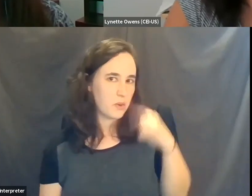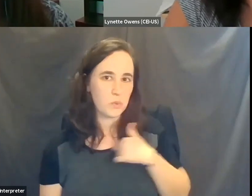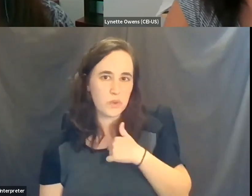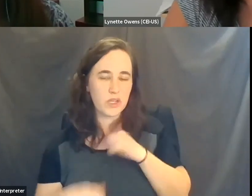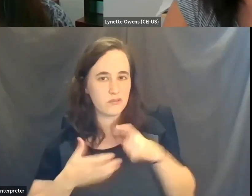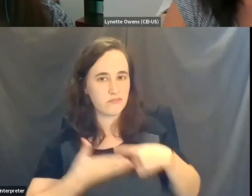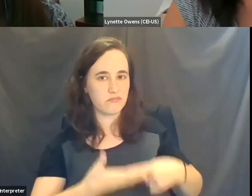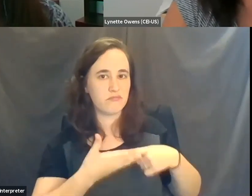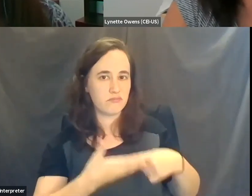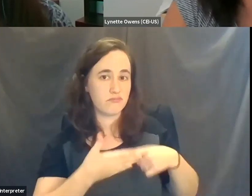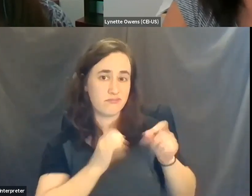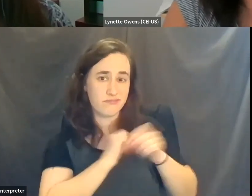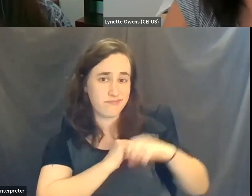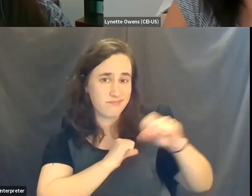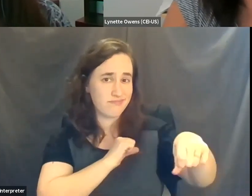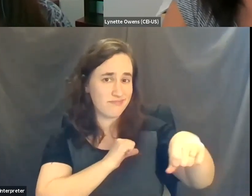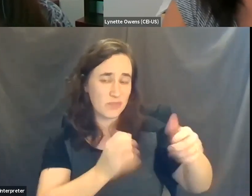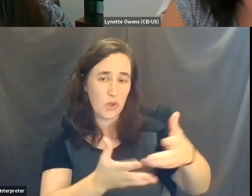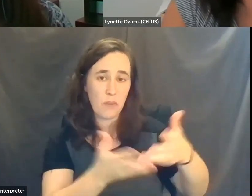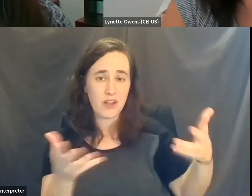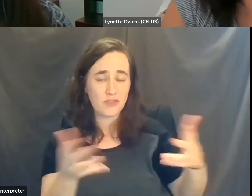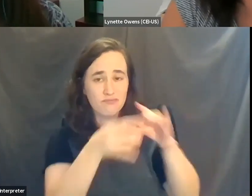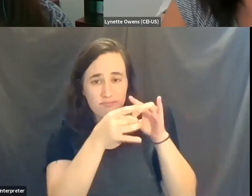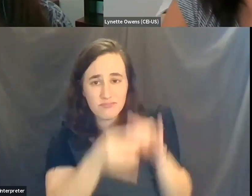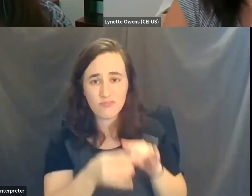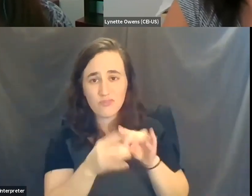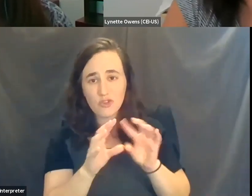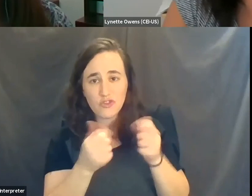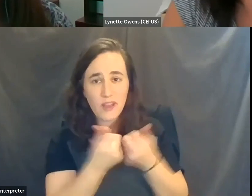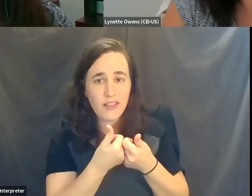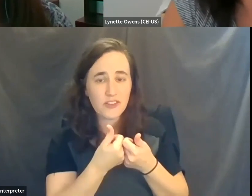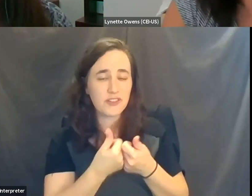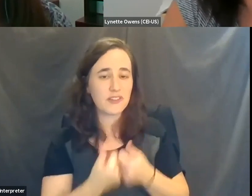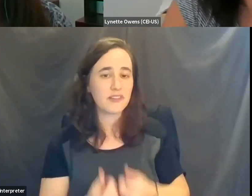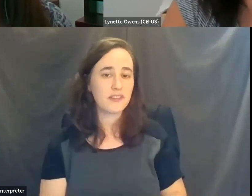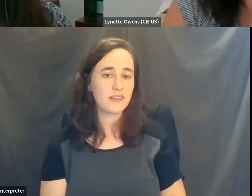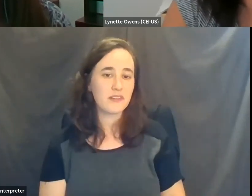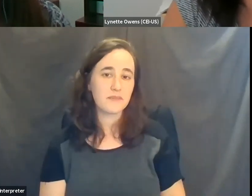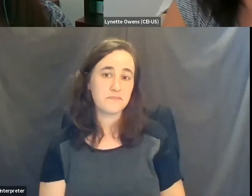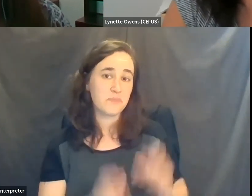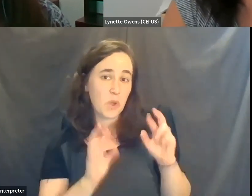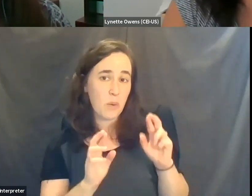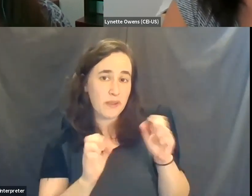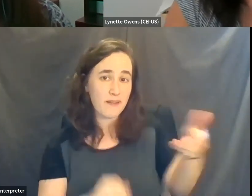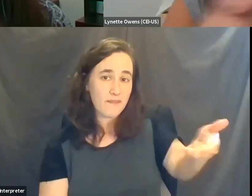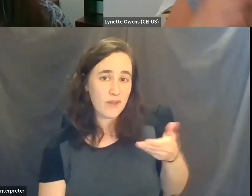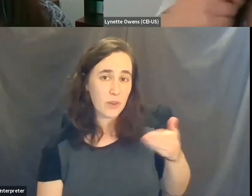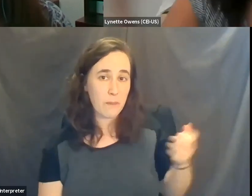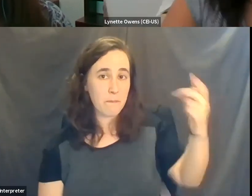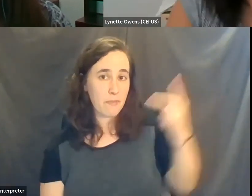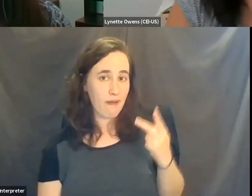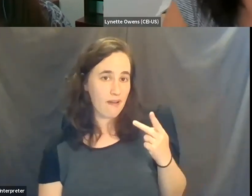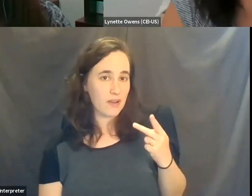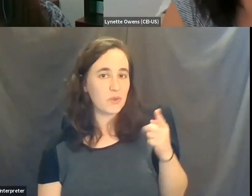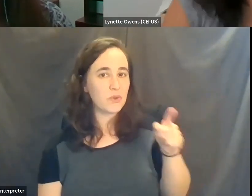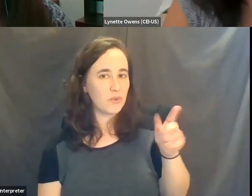lot longer about all of these challenges coming up, and I'd love to invite you back, maybe, as you say, checking